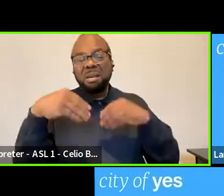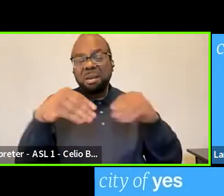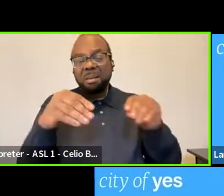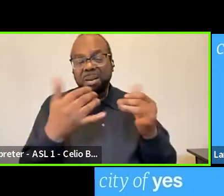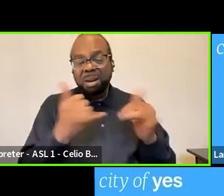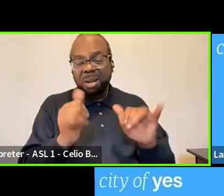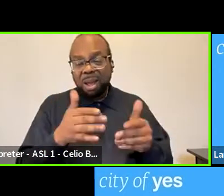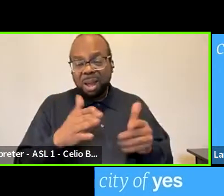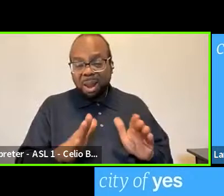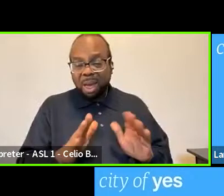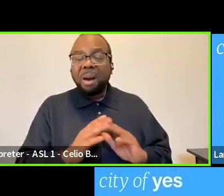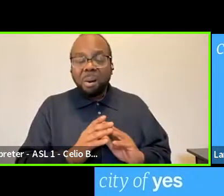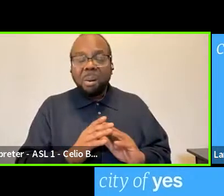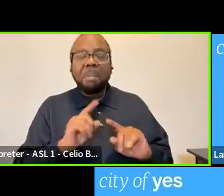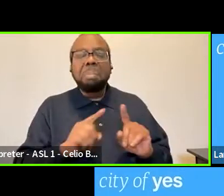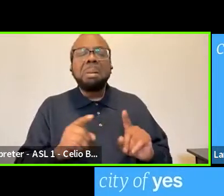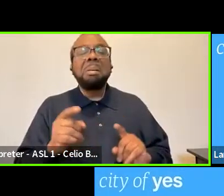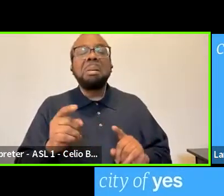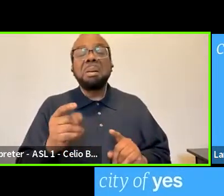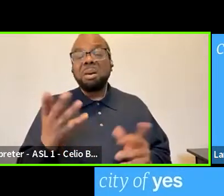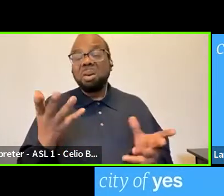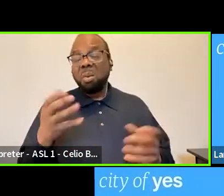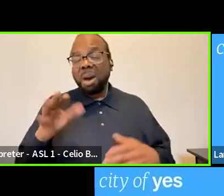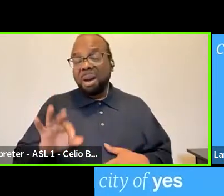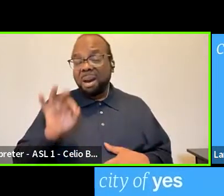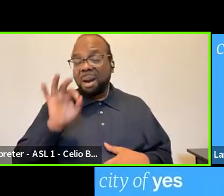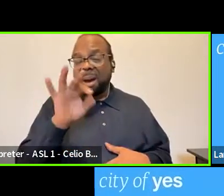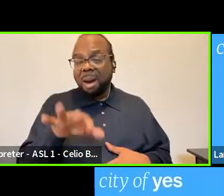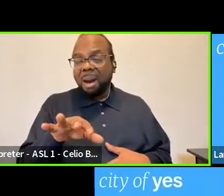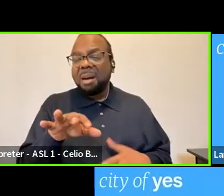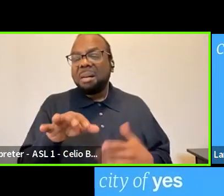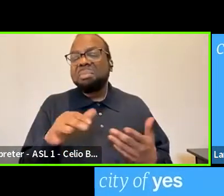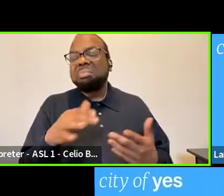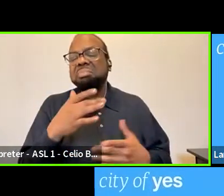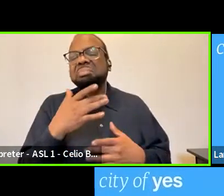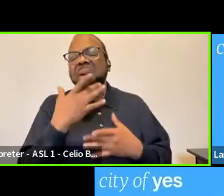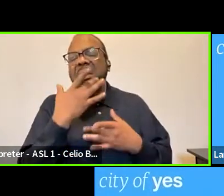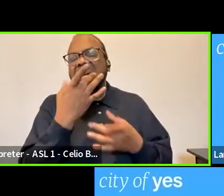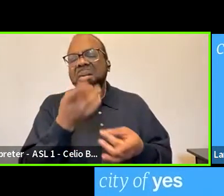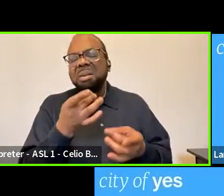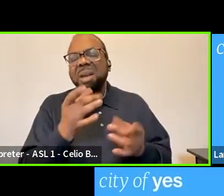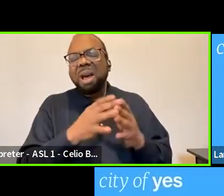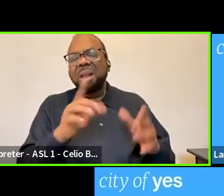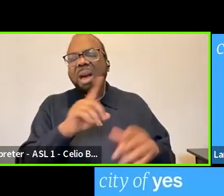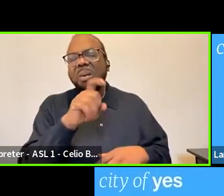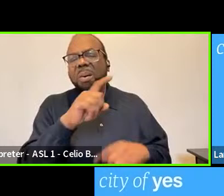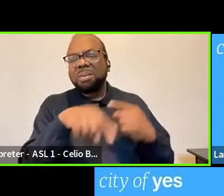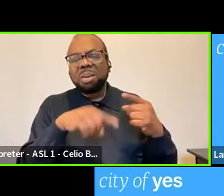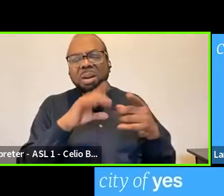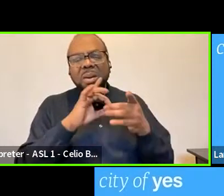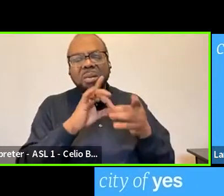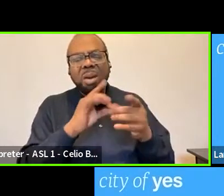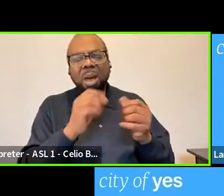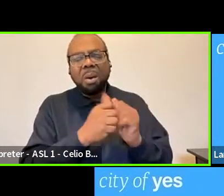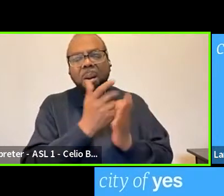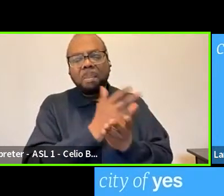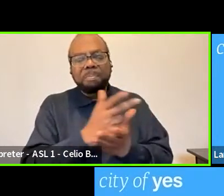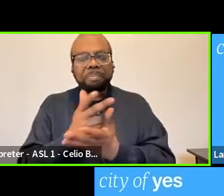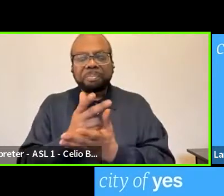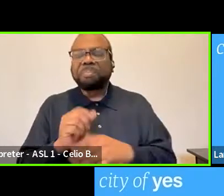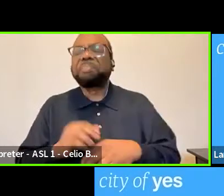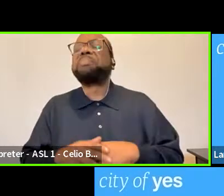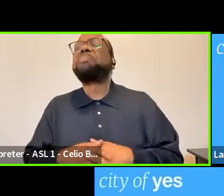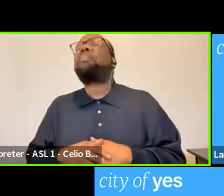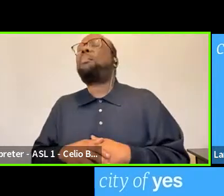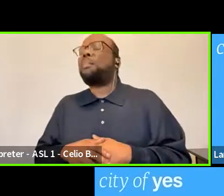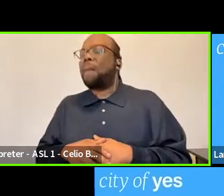allow for it. Um, but if there's anything that you would want to add to it, just cause we're seeing a lot of questions about parking. Yeah, for sure. Um, so we recognize that